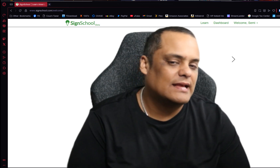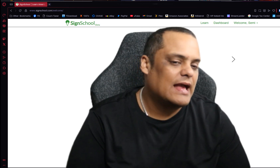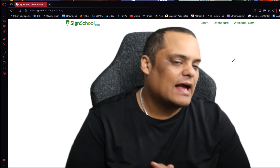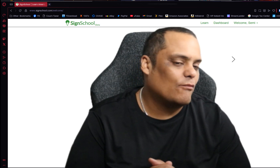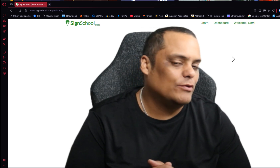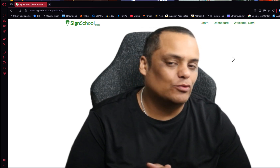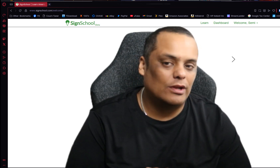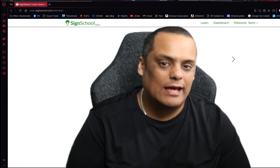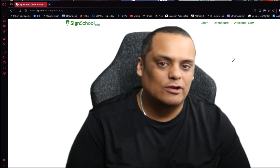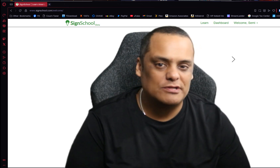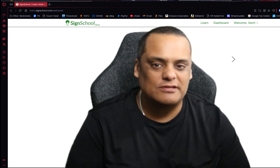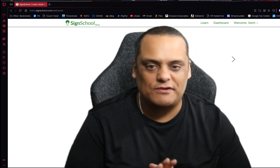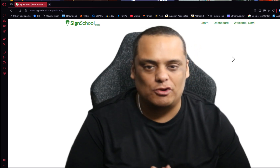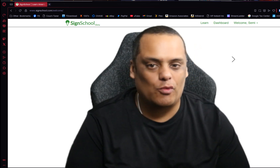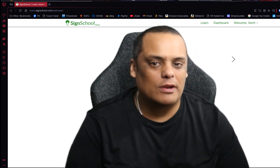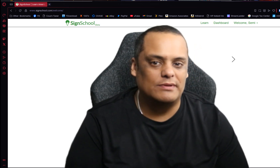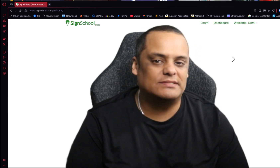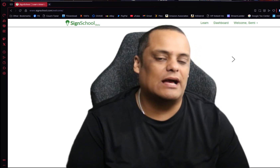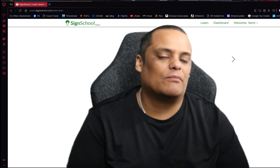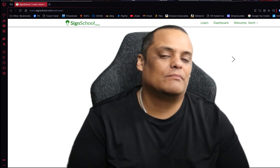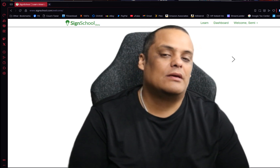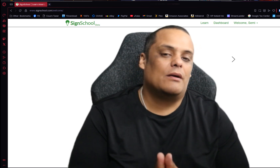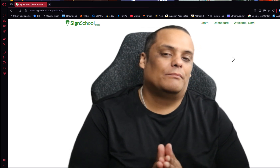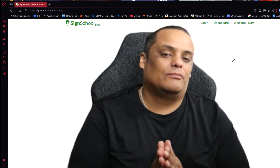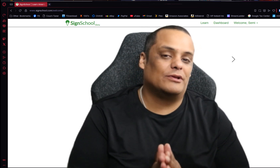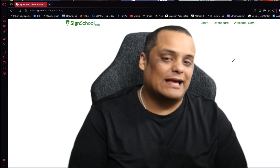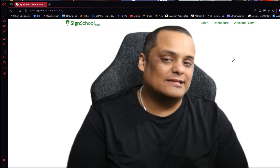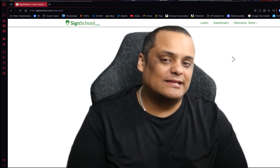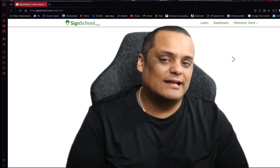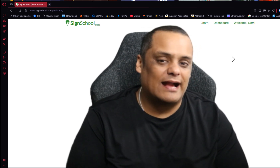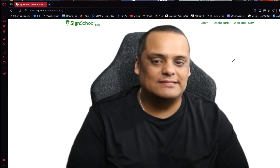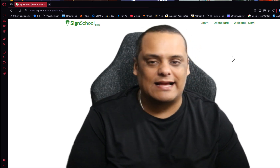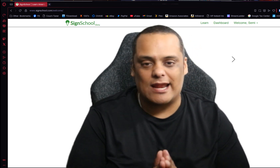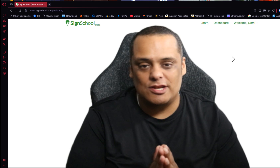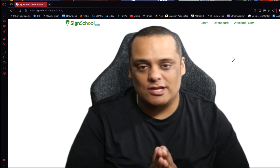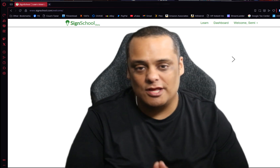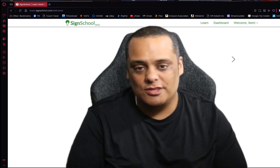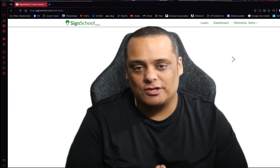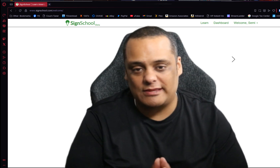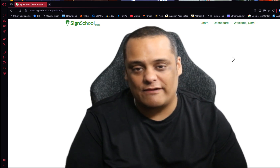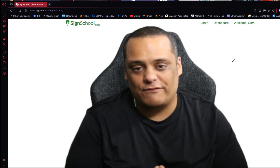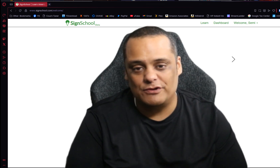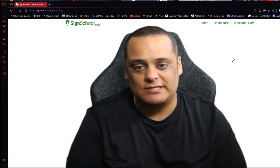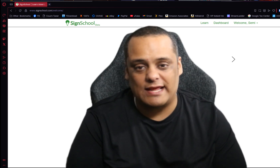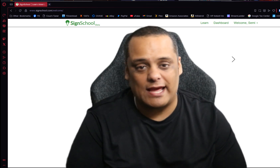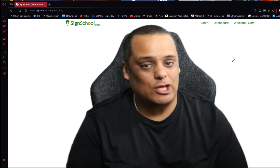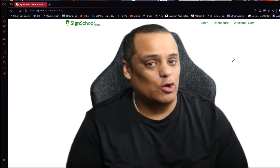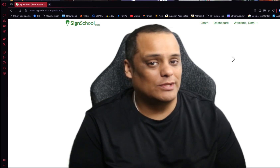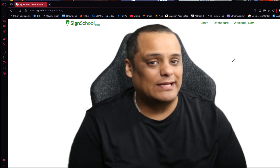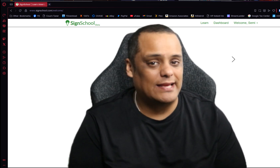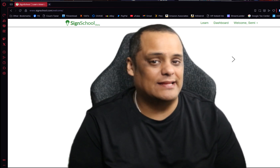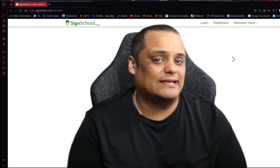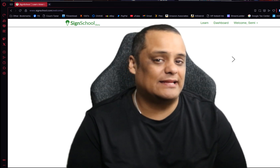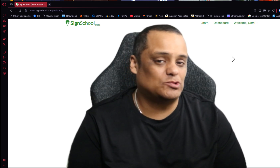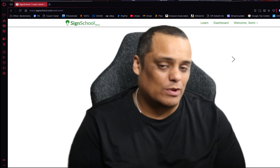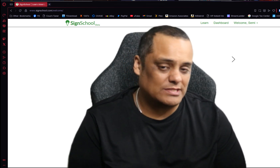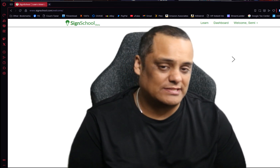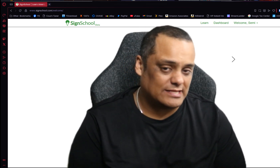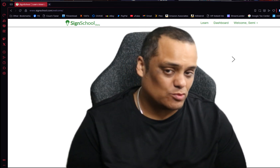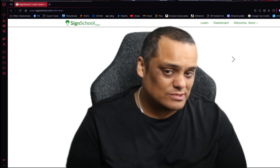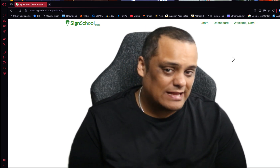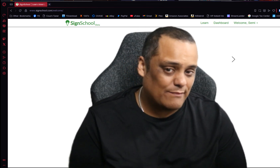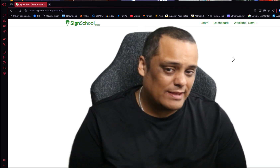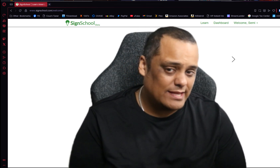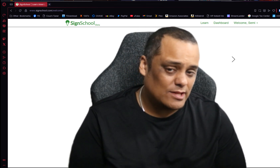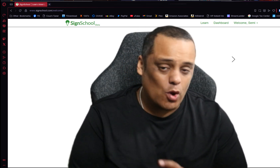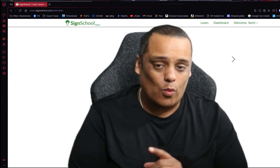guys. We do a lot of great stuff and you don't want to miss out. With that said, guys, I got another thing for you today. You know what day it is? It is Wednesday.